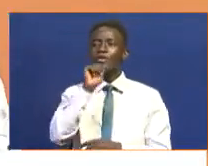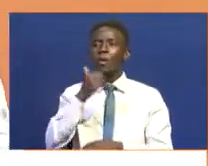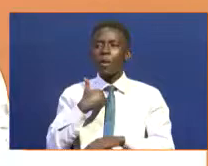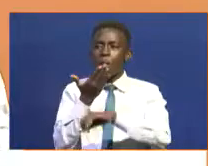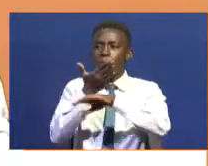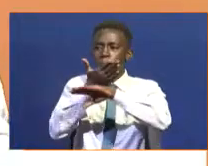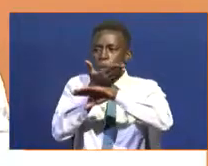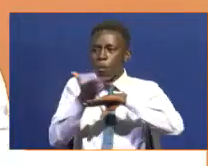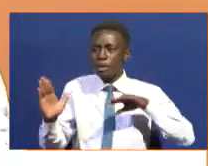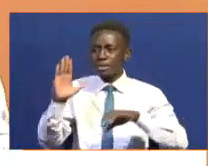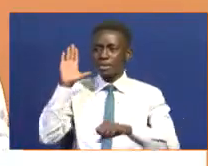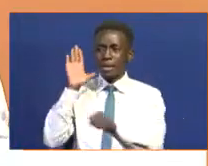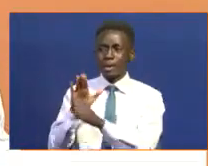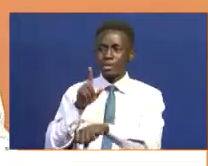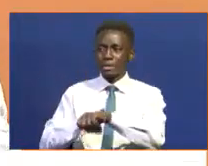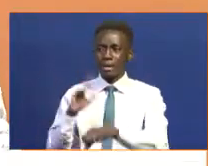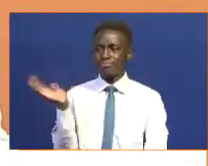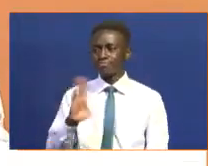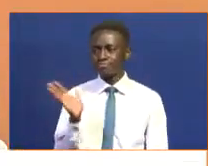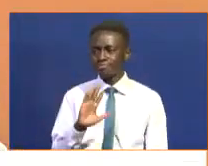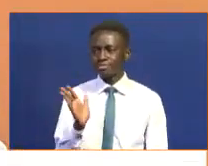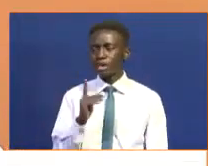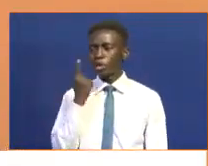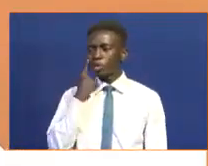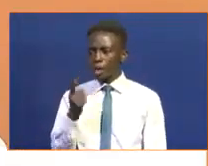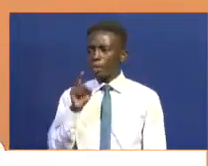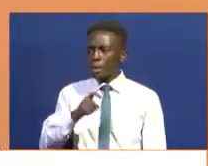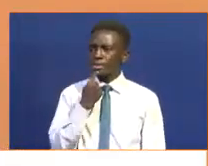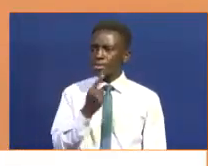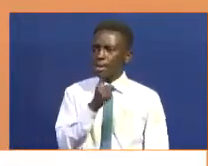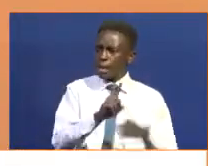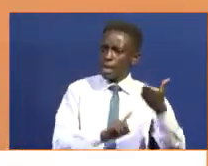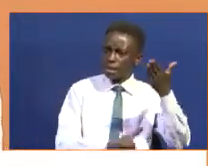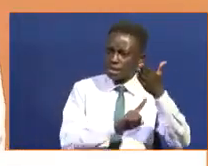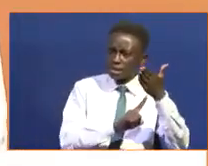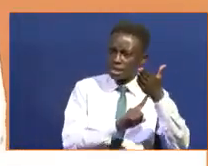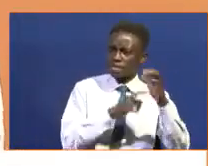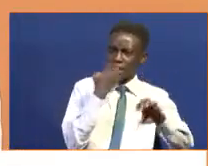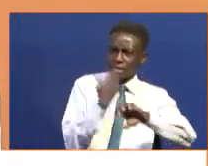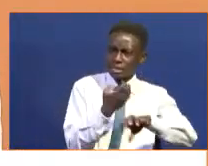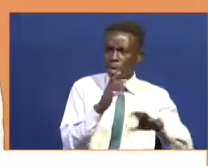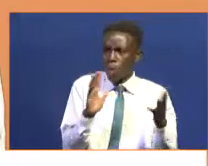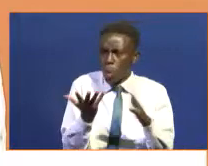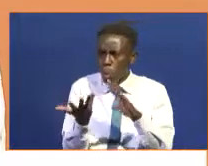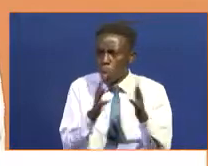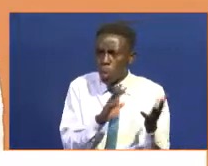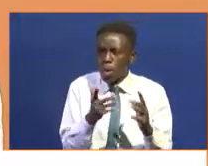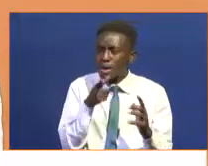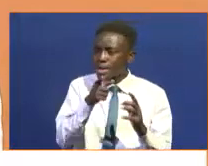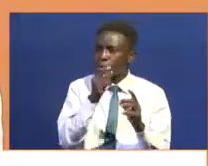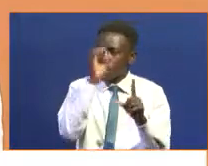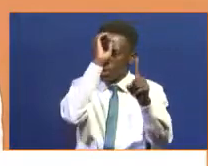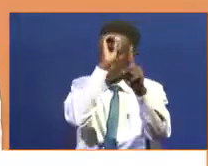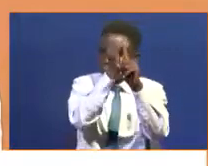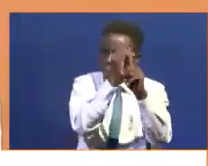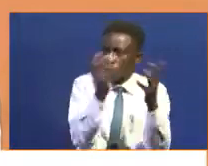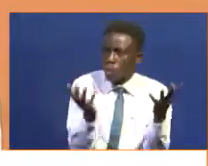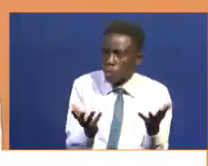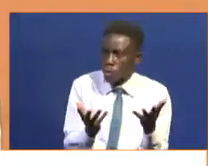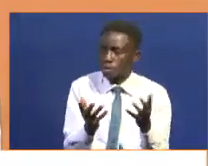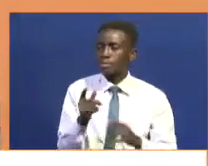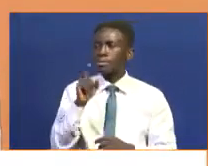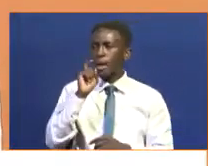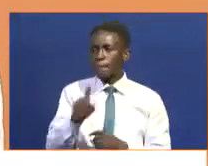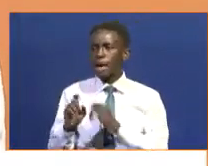time coming up with, okay, these are the technicalities of the new collective quantified goals, but to actually come